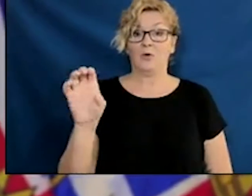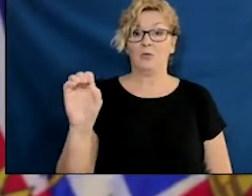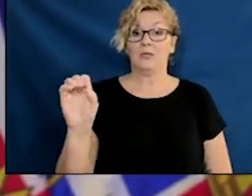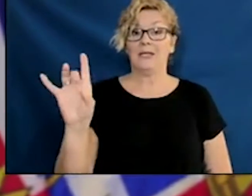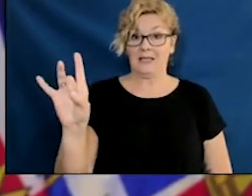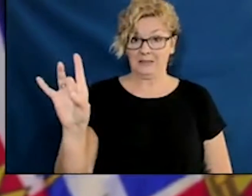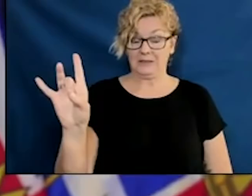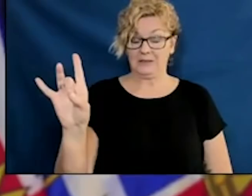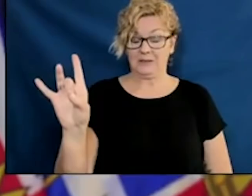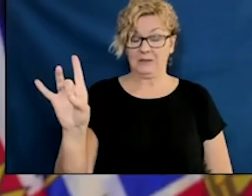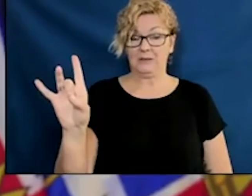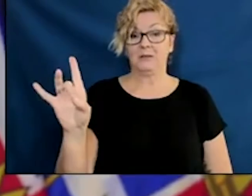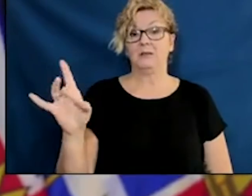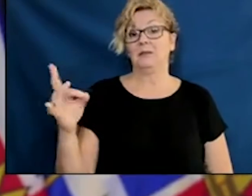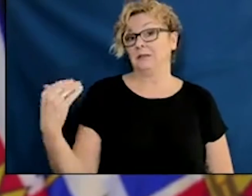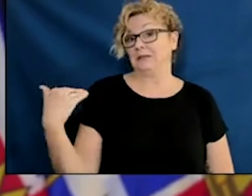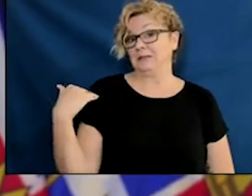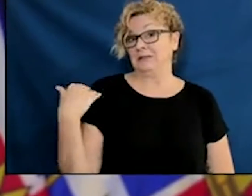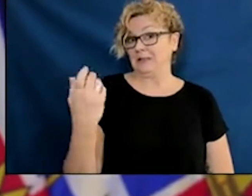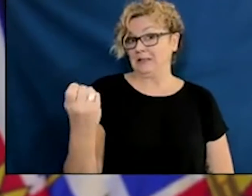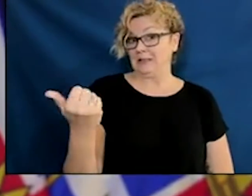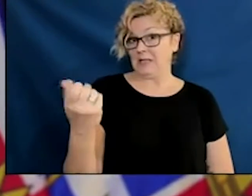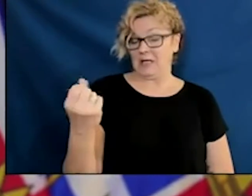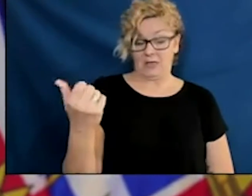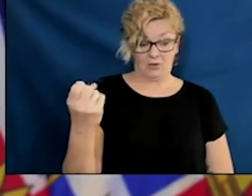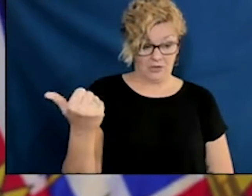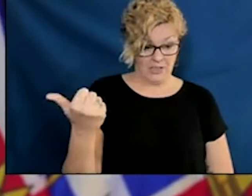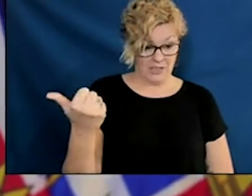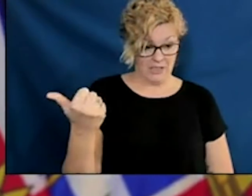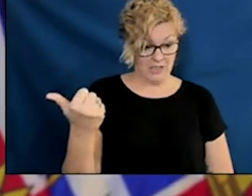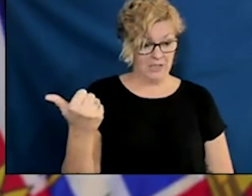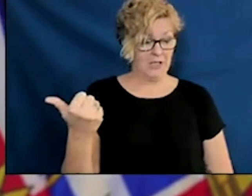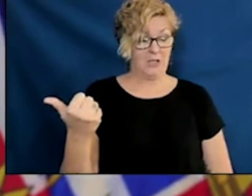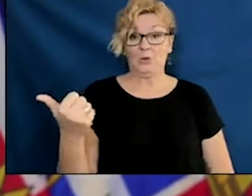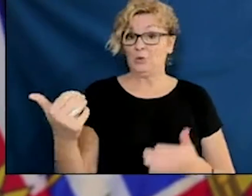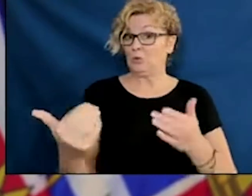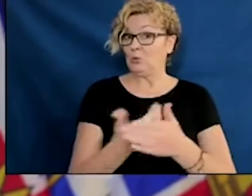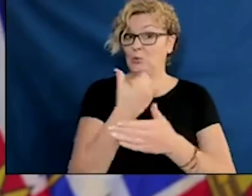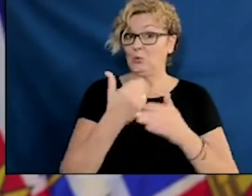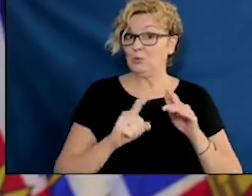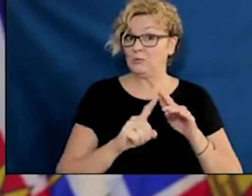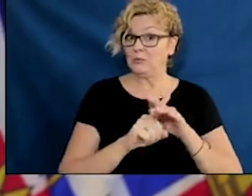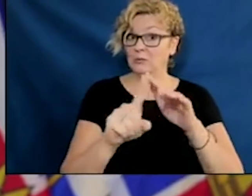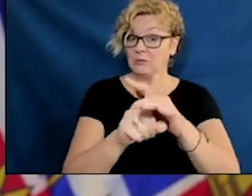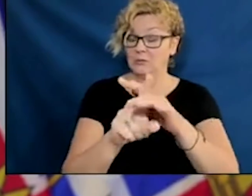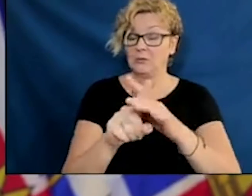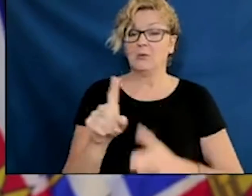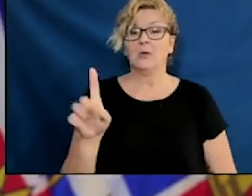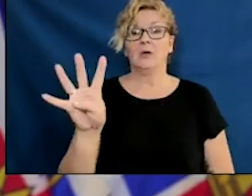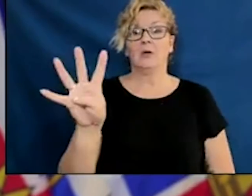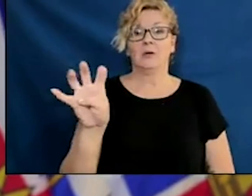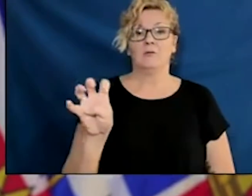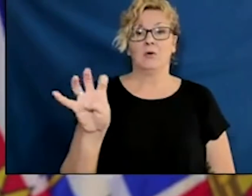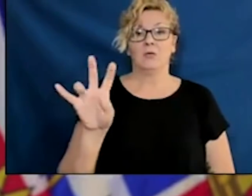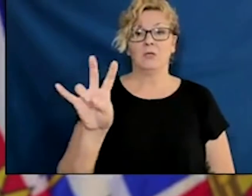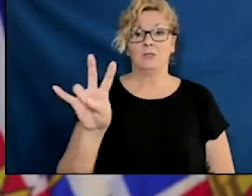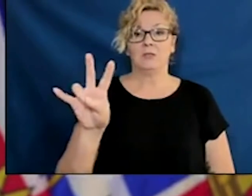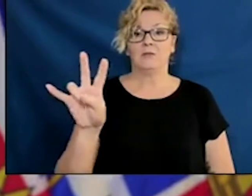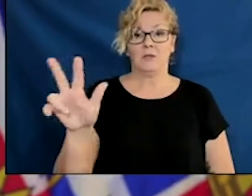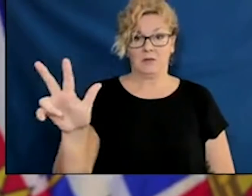COVID-19. Between Saturday and Sunday, the 23rd to the 24th, there were 473